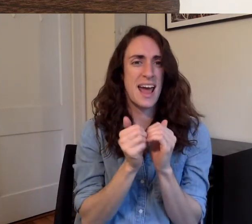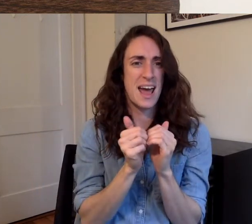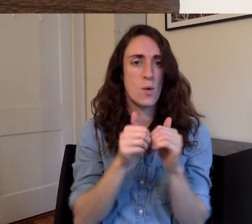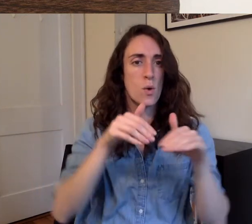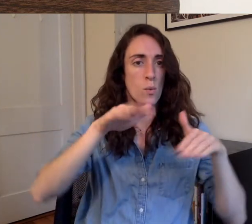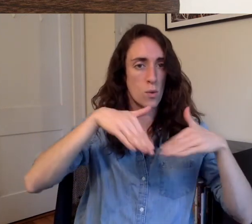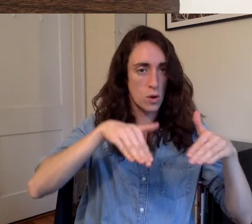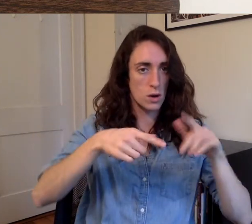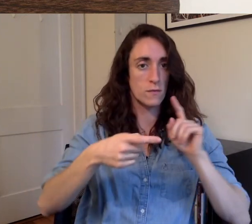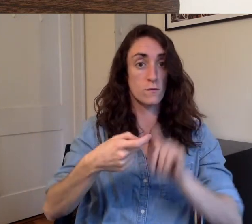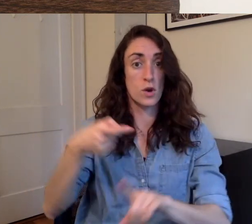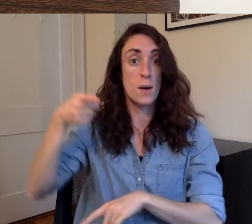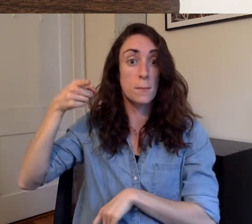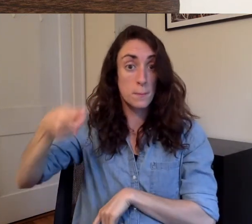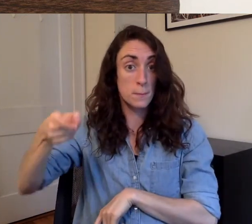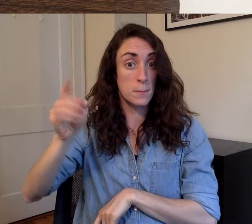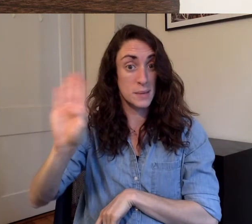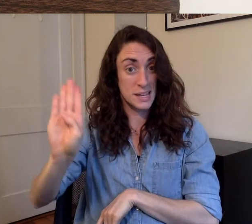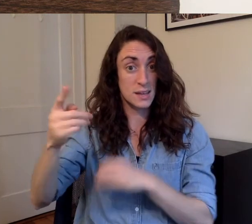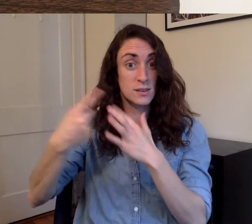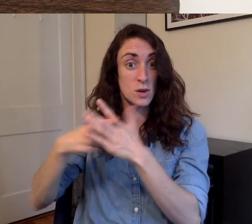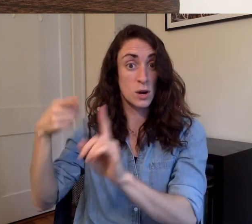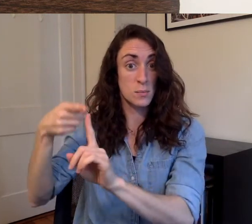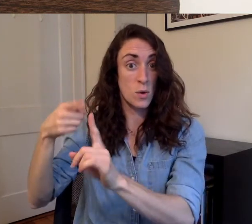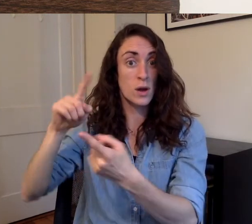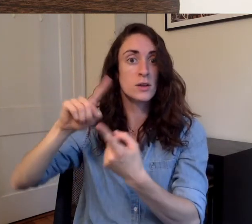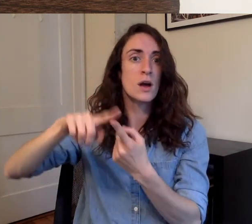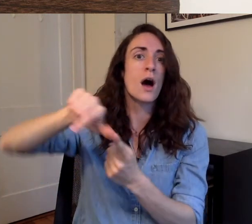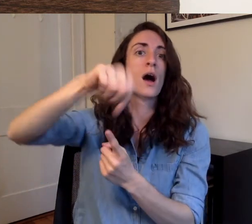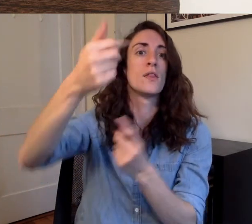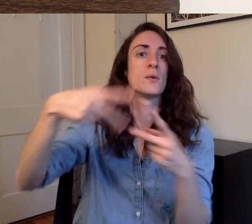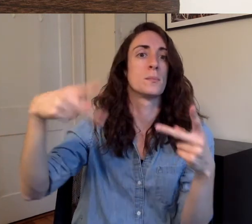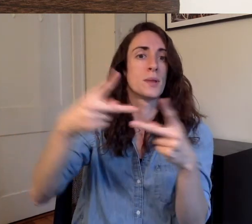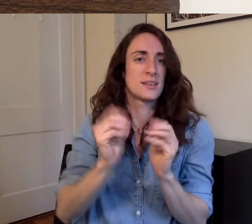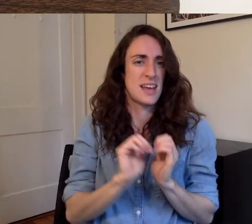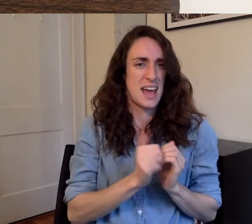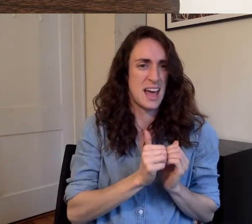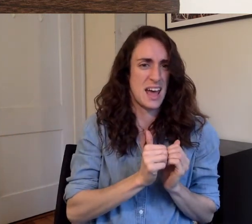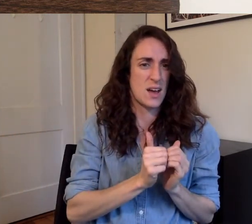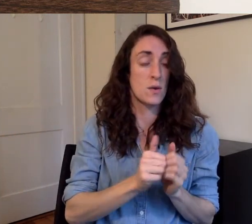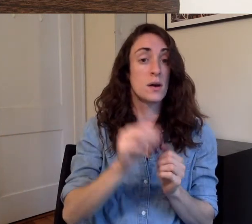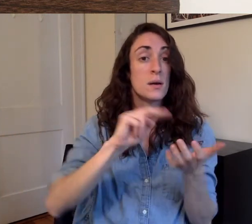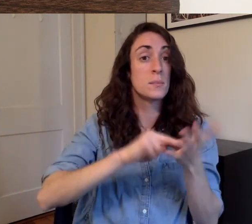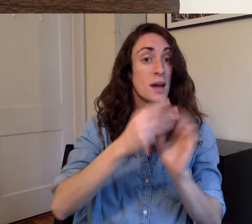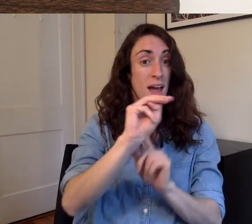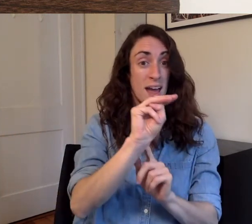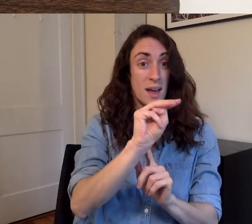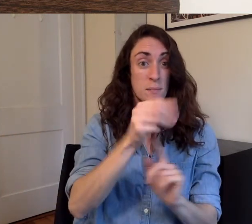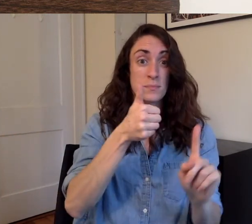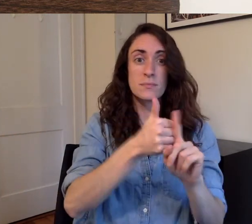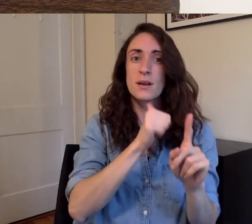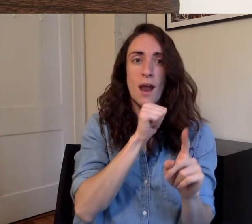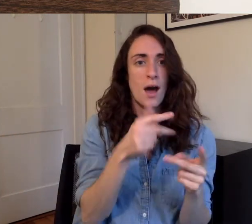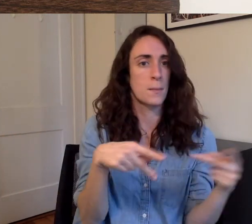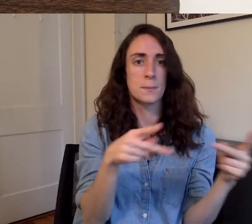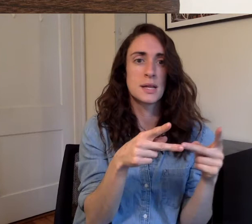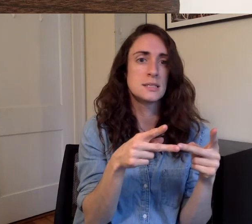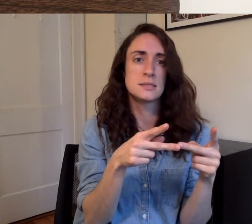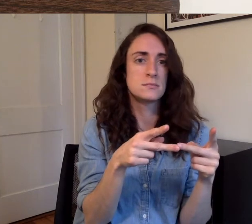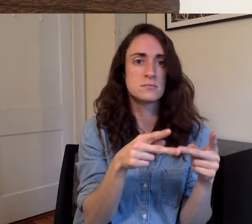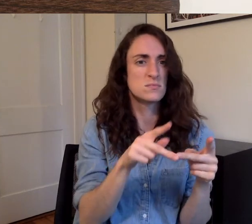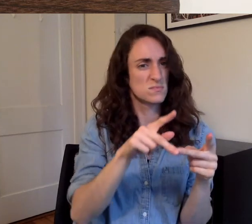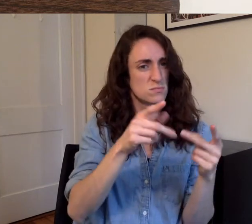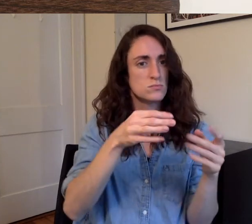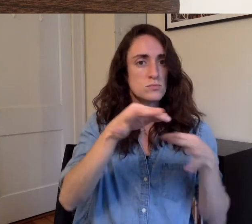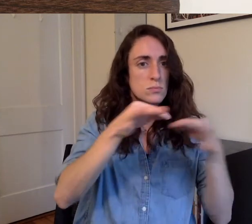there. M, on the other hand, is like directions that tell you how to walk from B to another point. So